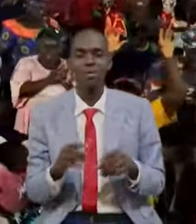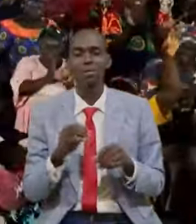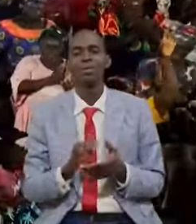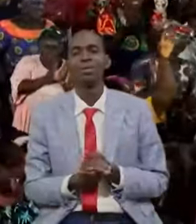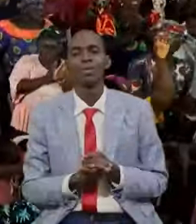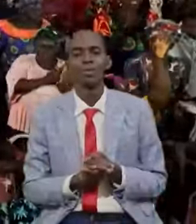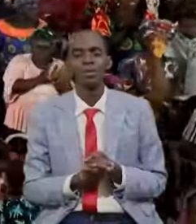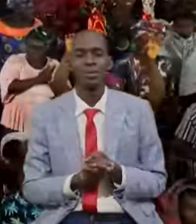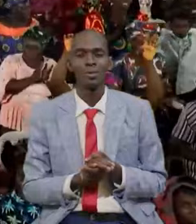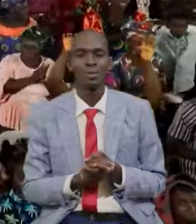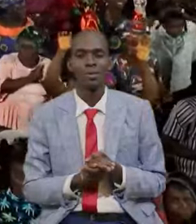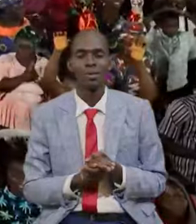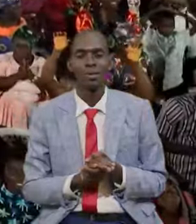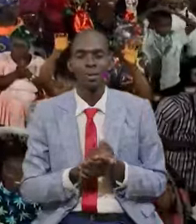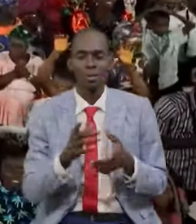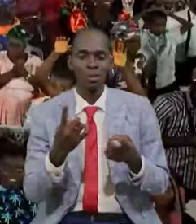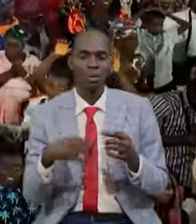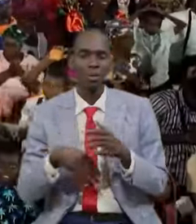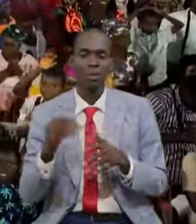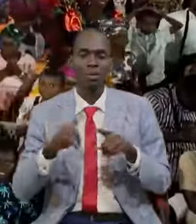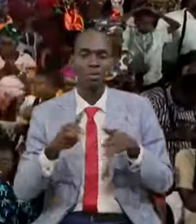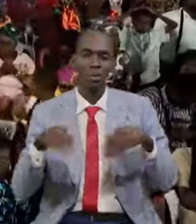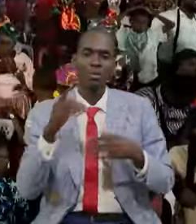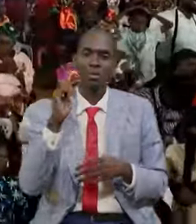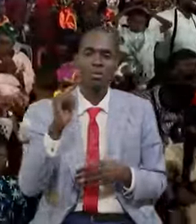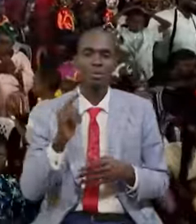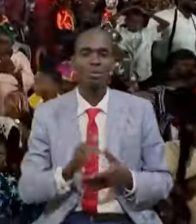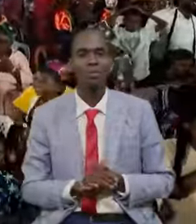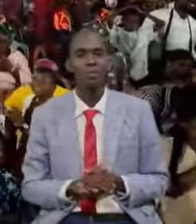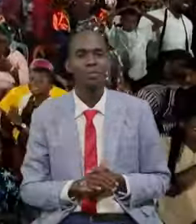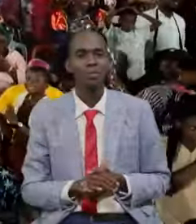You come out and give your testimony. Another.